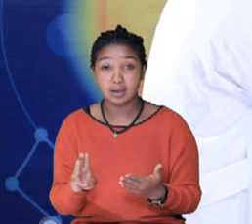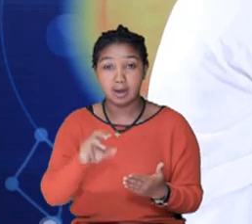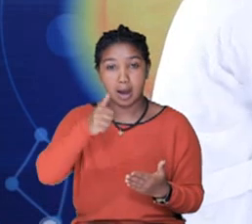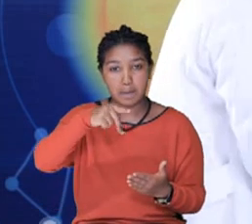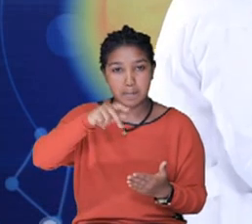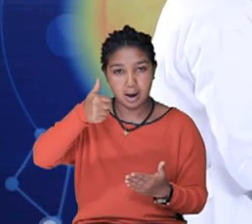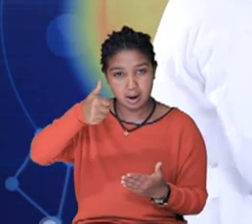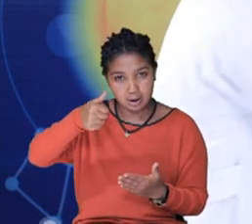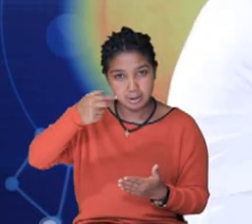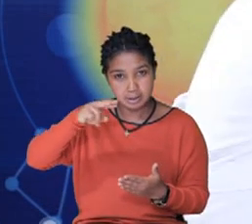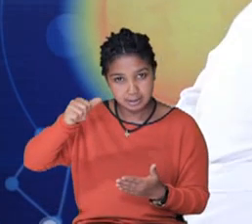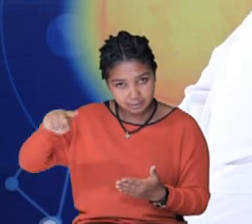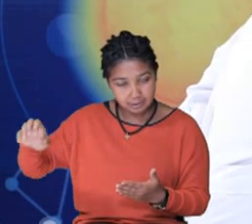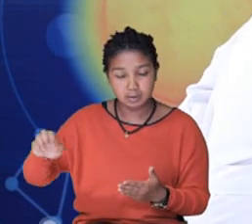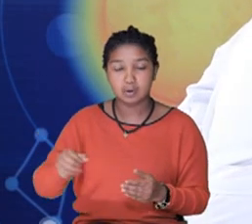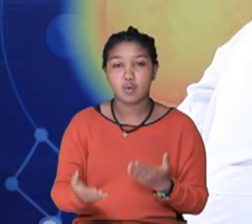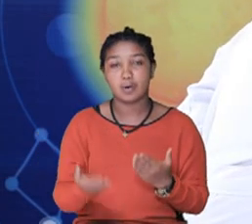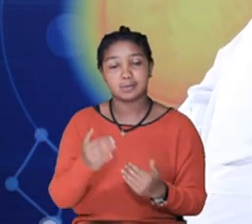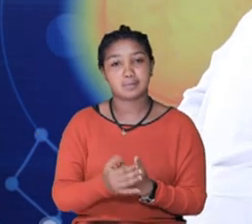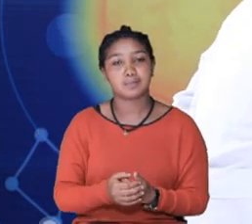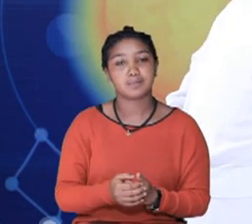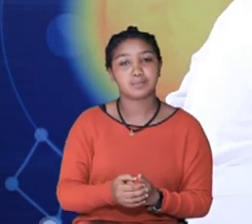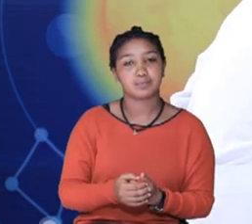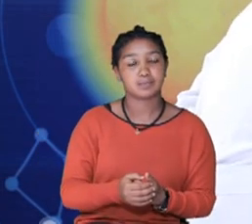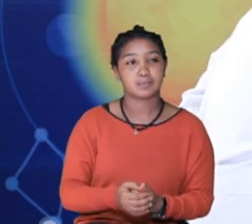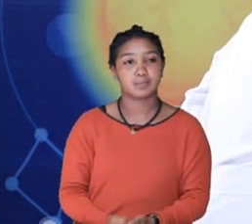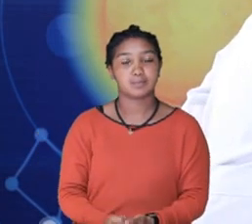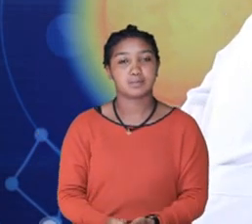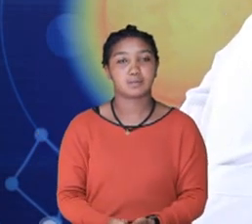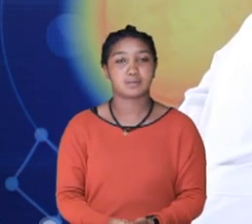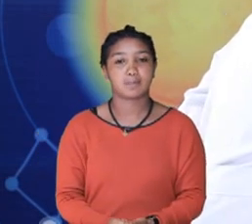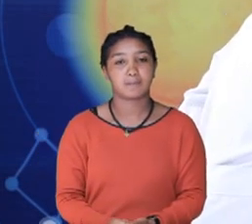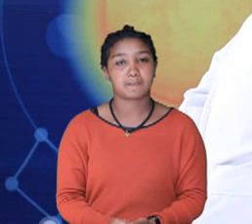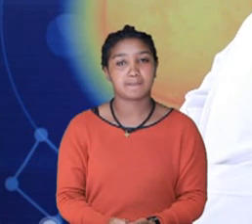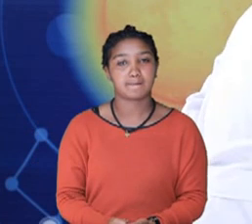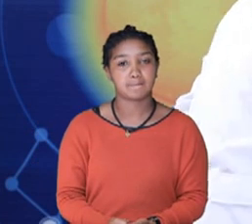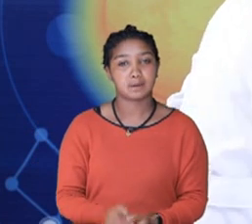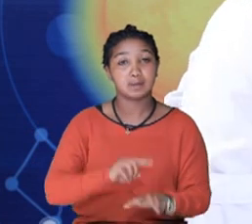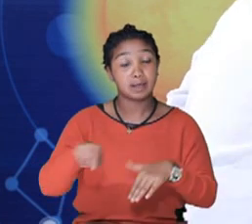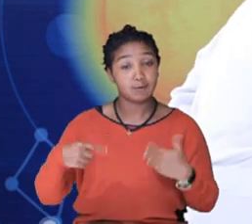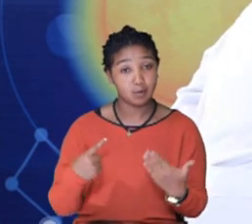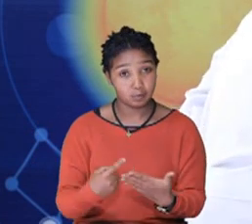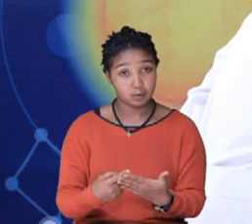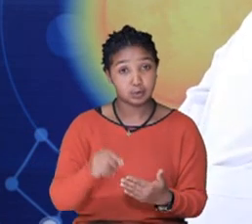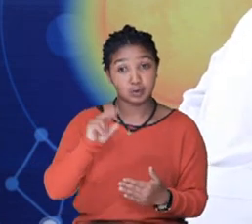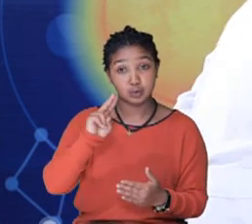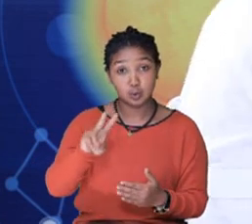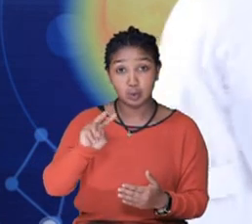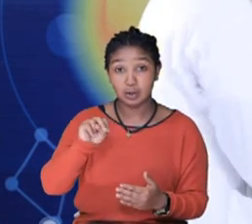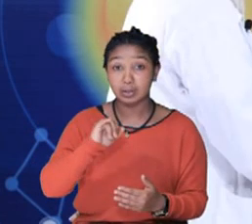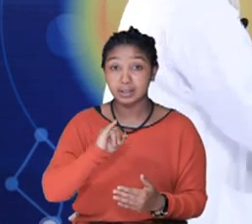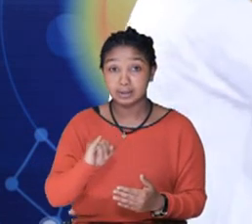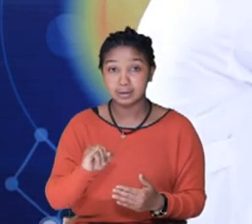what? Apparent weight. Apparent weight is this one 4 Newton, and the weight of an object is 6 Newton. Therefore,